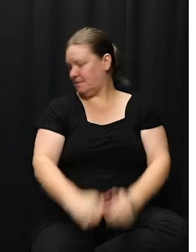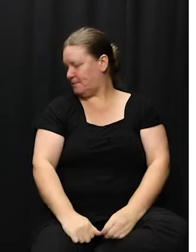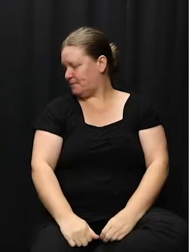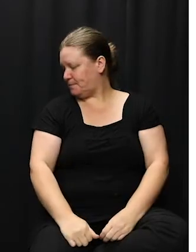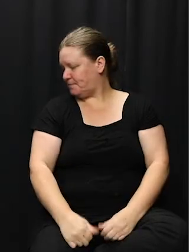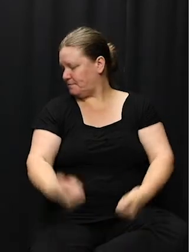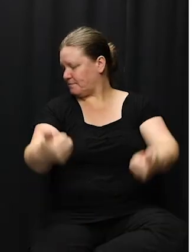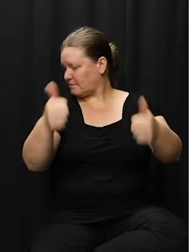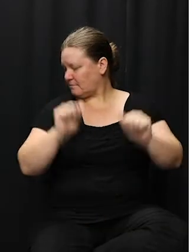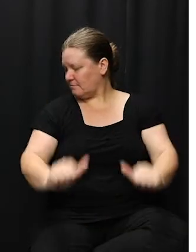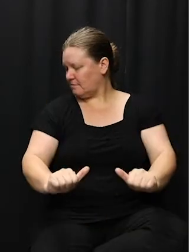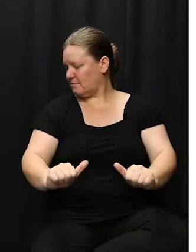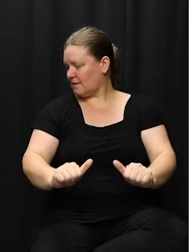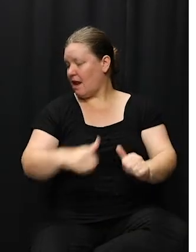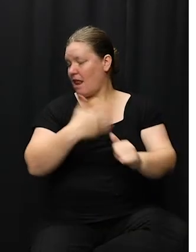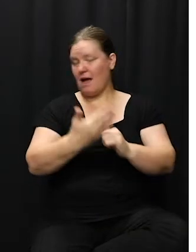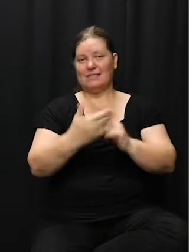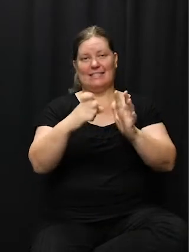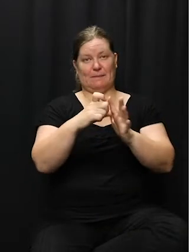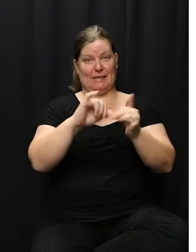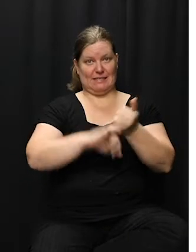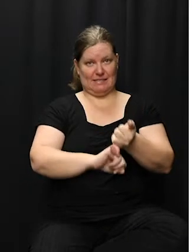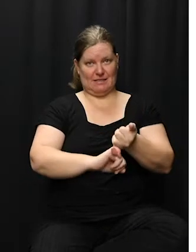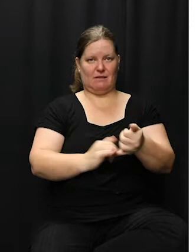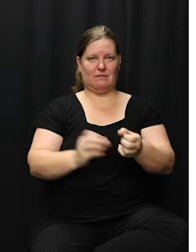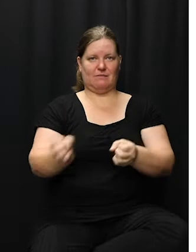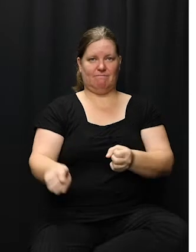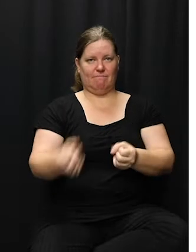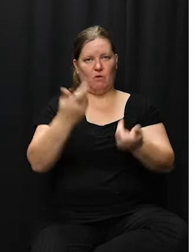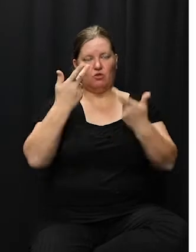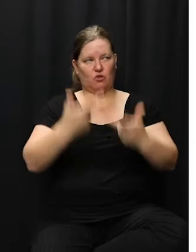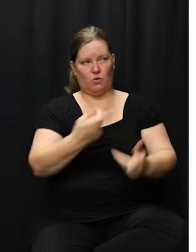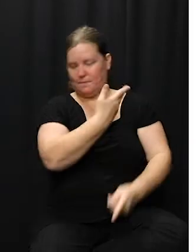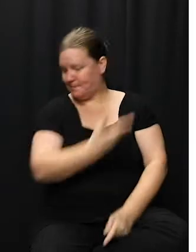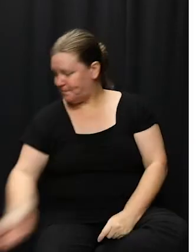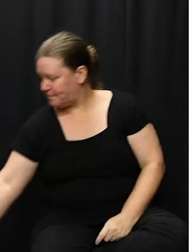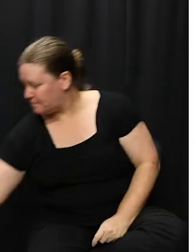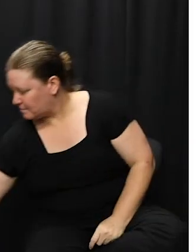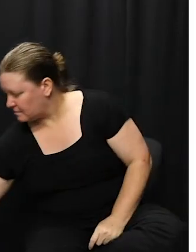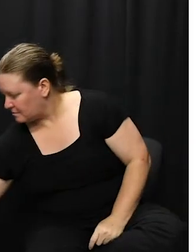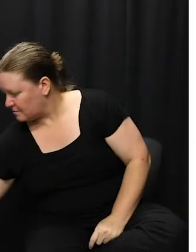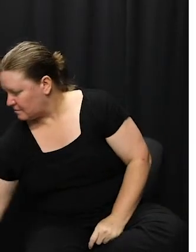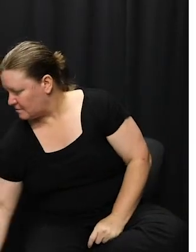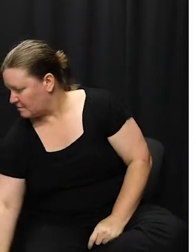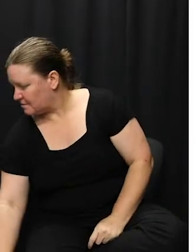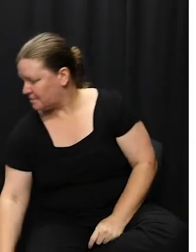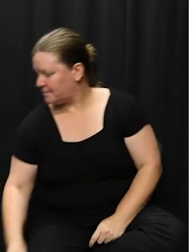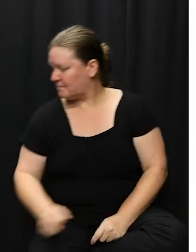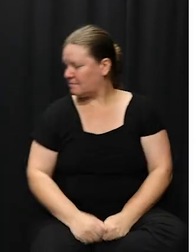fixed. And lastly, there's something called depicting signs for a partly lexical sign. If you have a look at the next